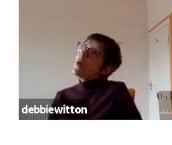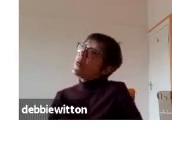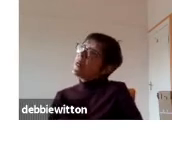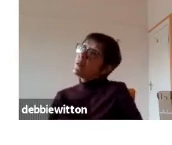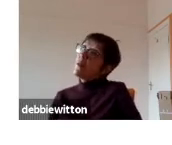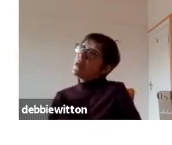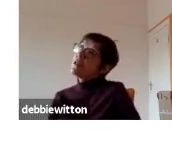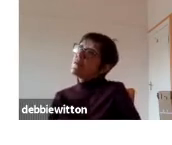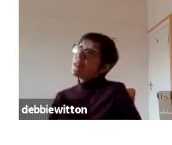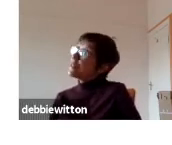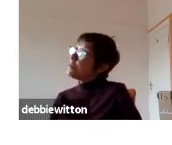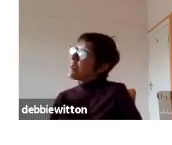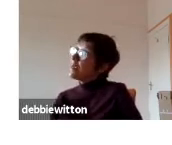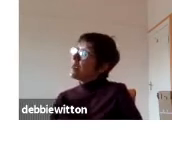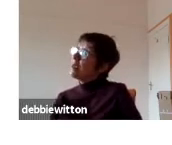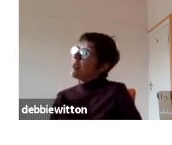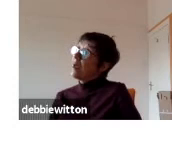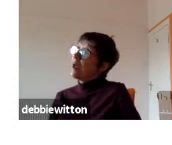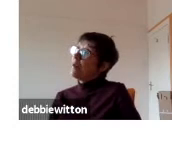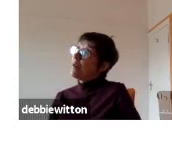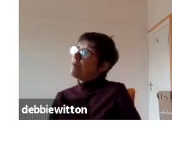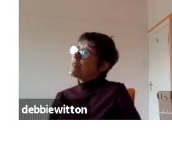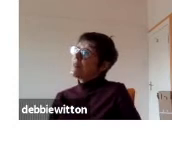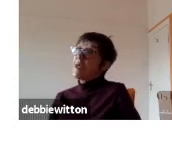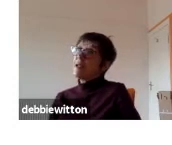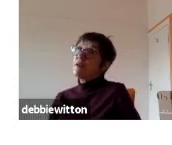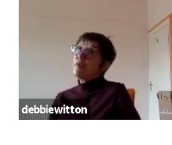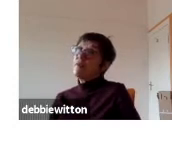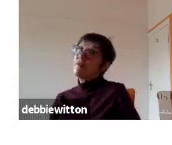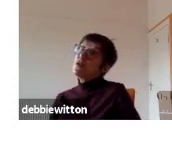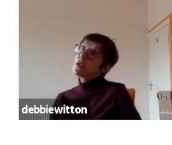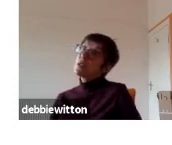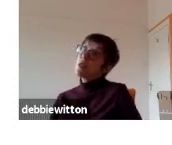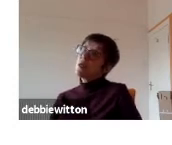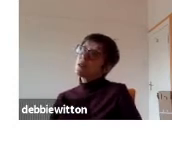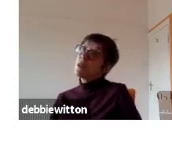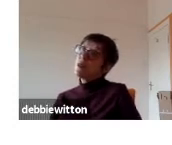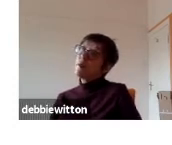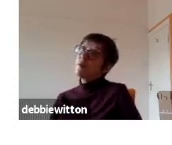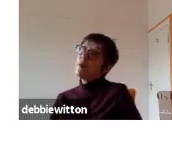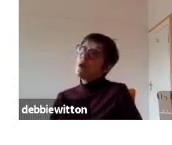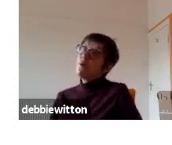Lumio is what they use for decision making. They recently had a number of votes that